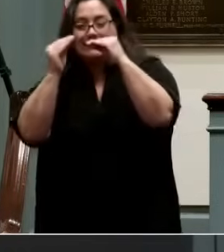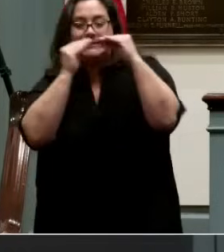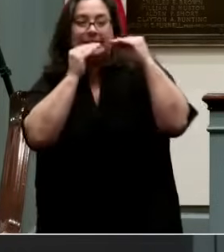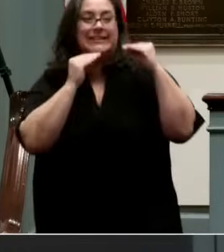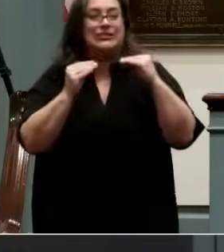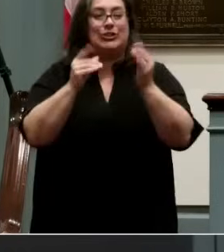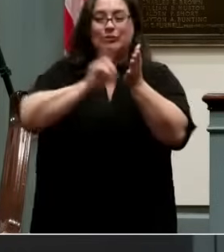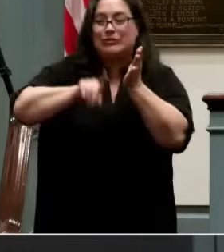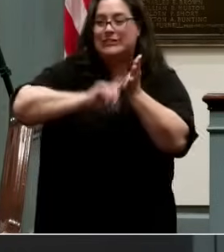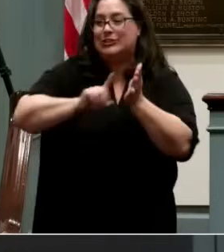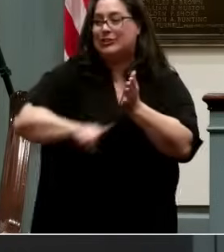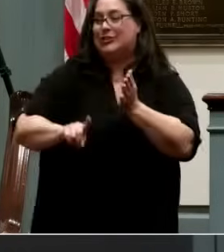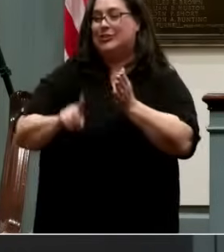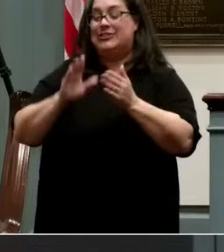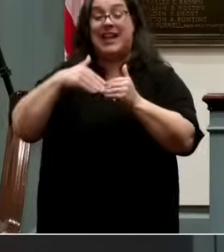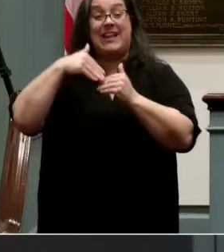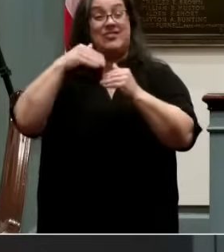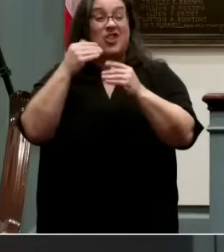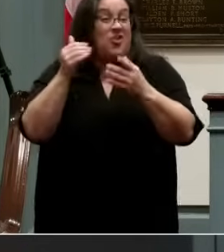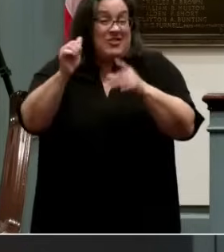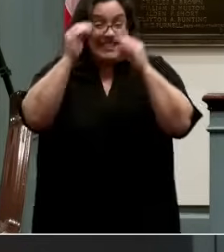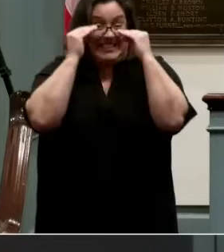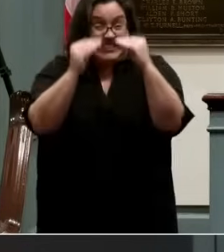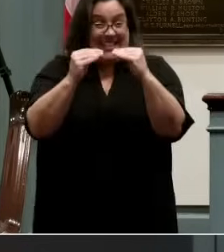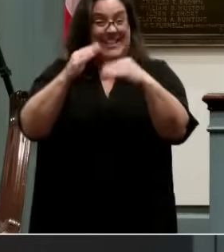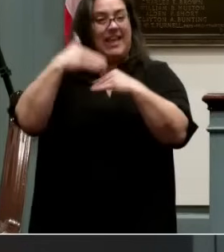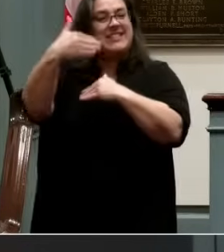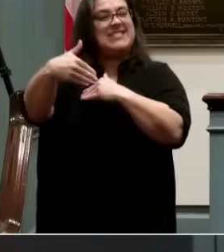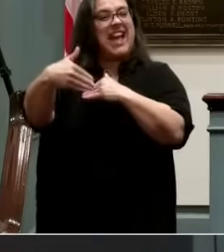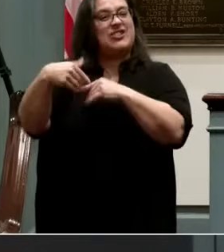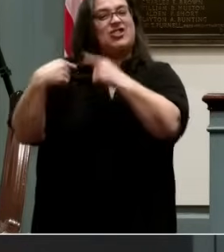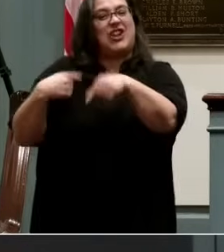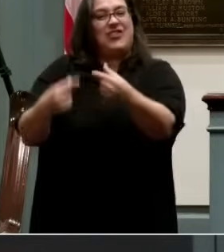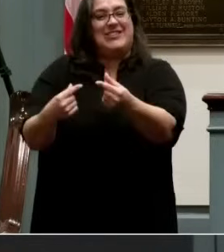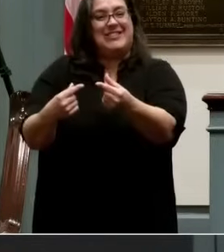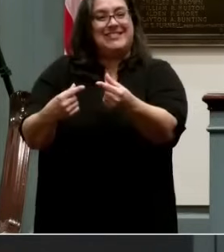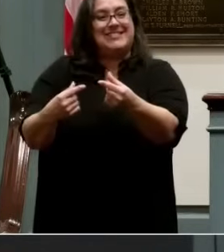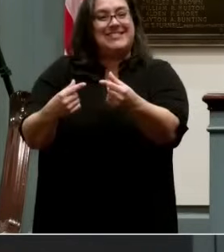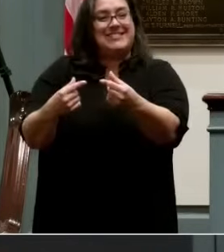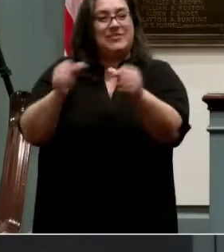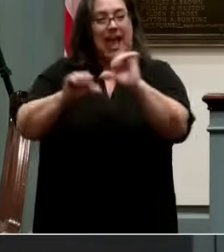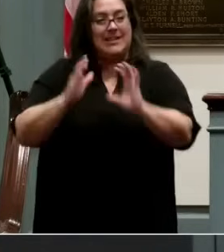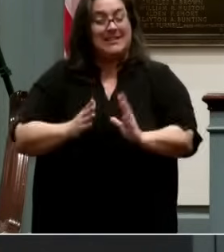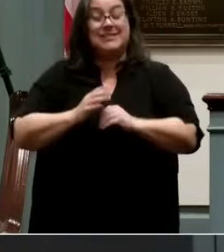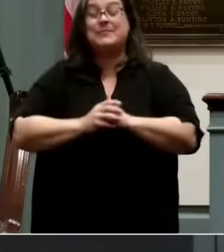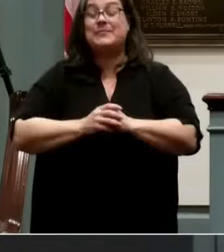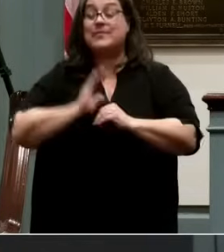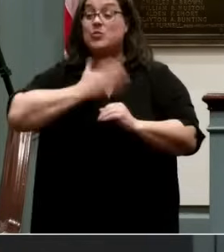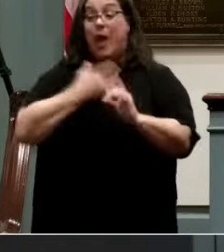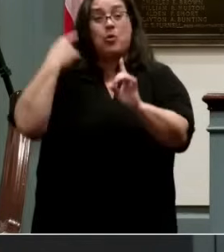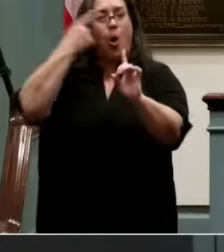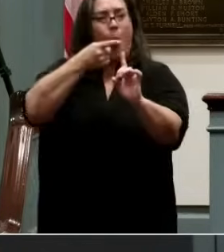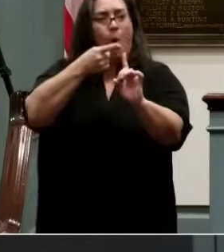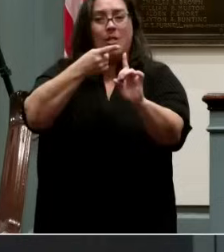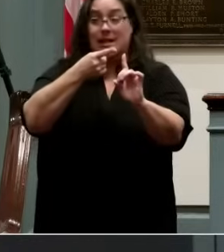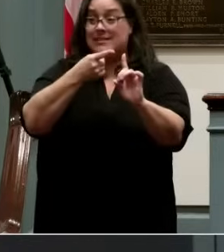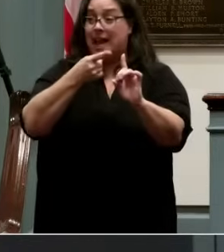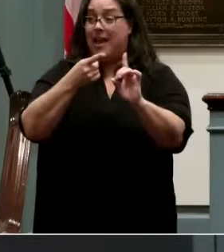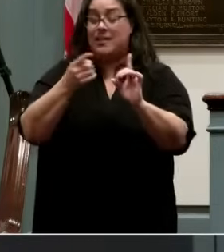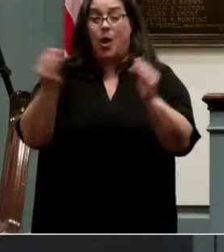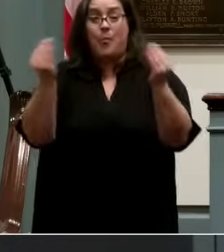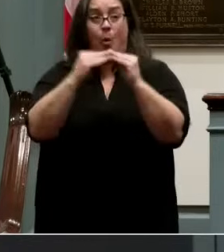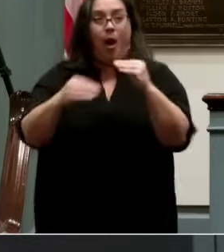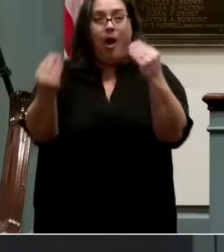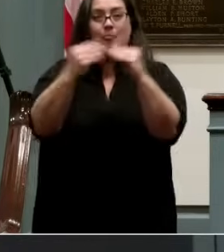generation of public health scientists. Our goal is to keep more and more of those students graduating from